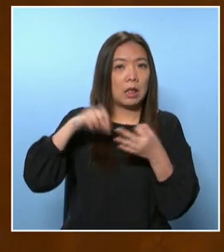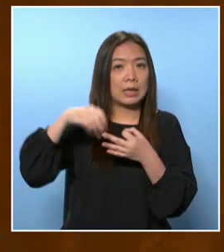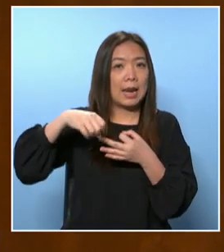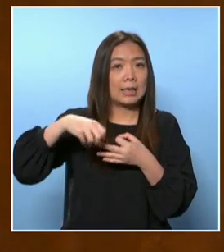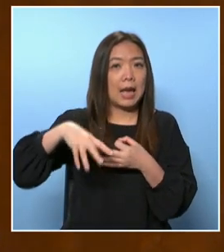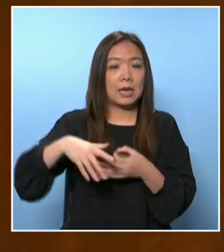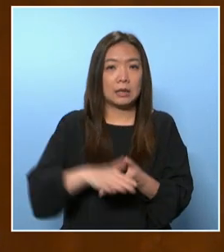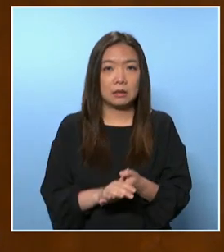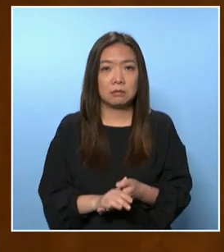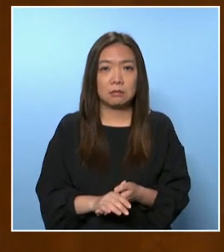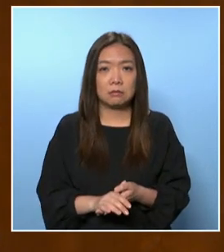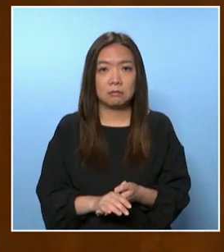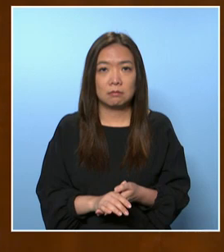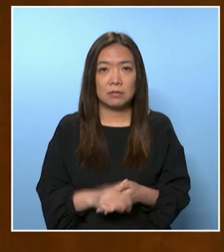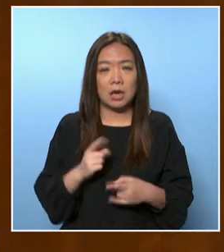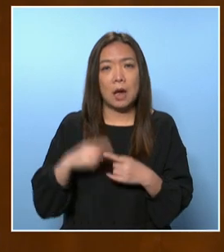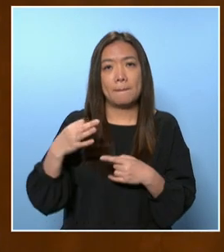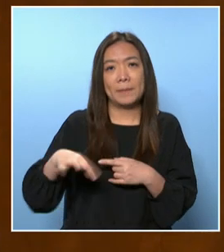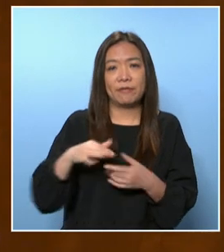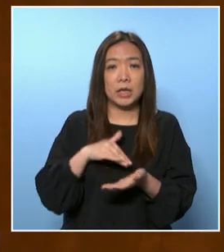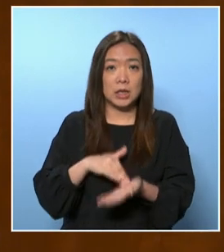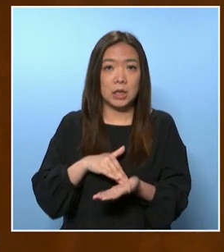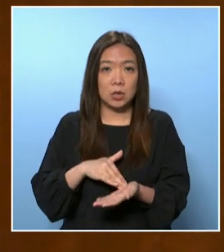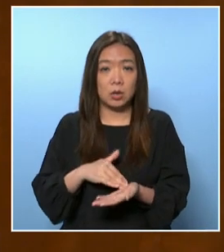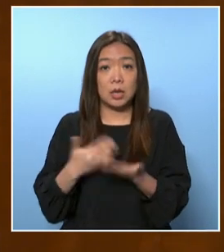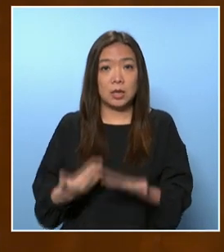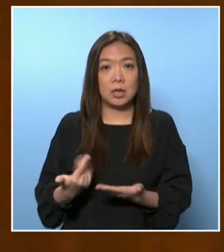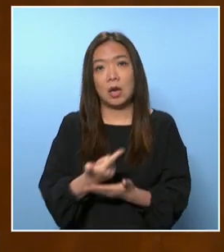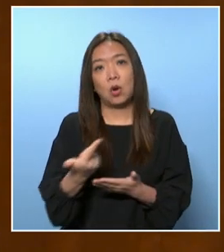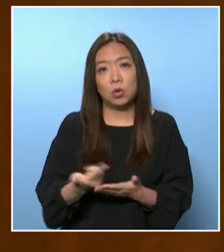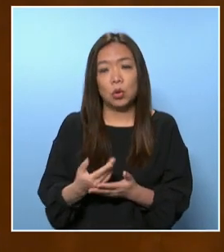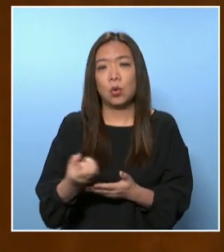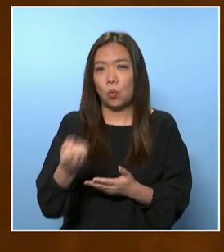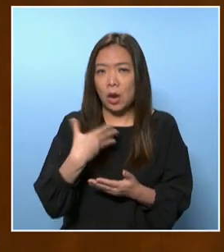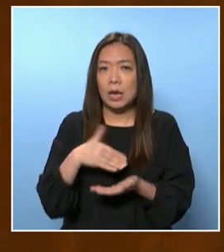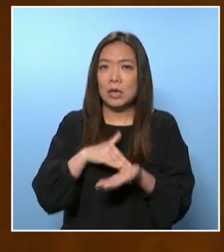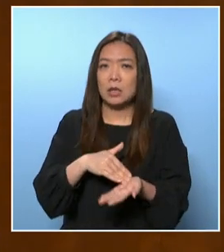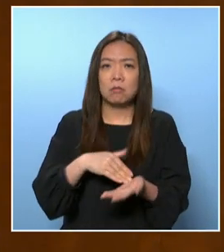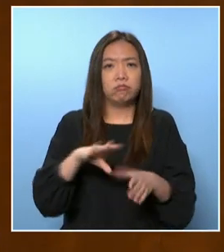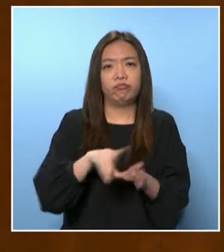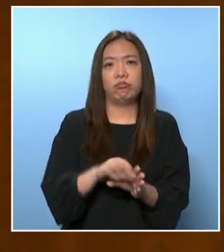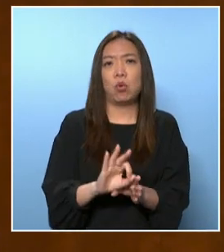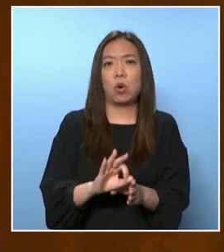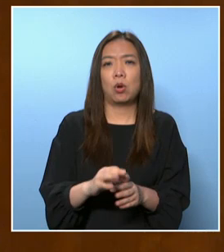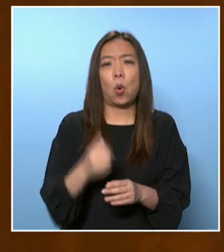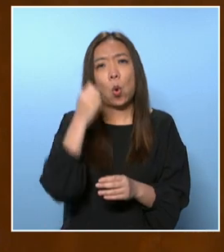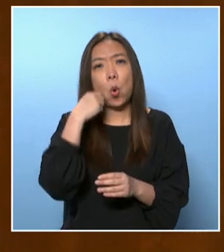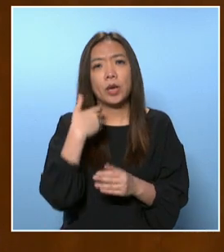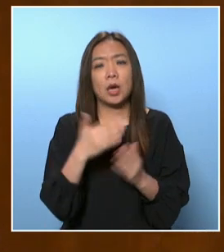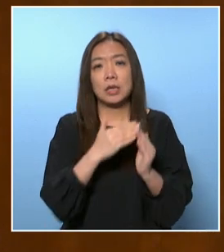In Canada, they have so-called the free medical care,